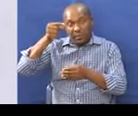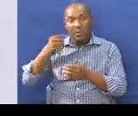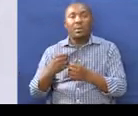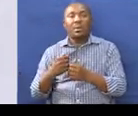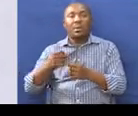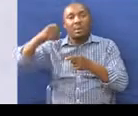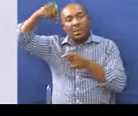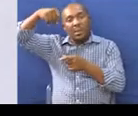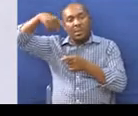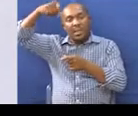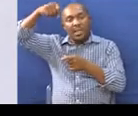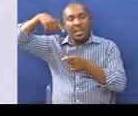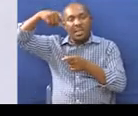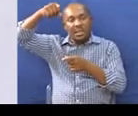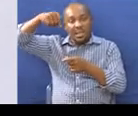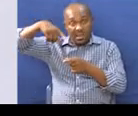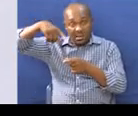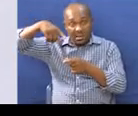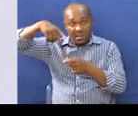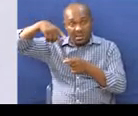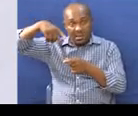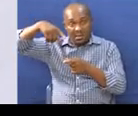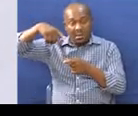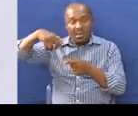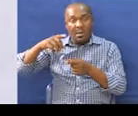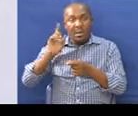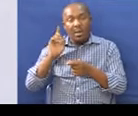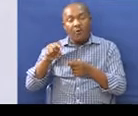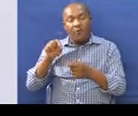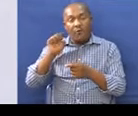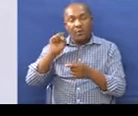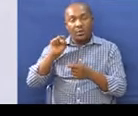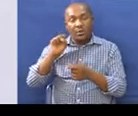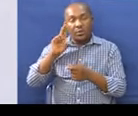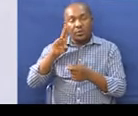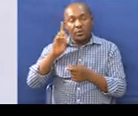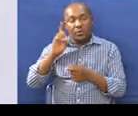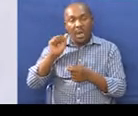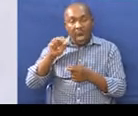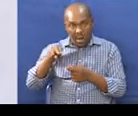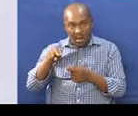3 drops of Sudan 3